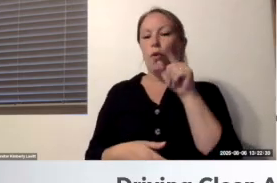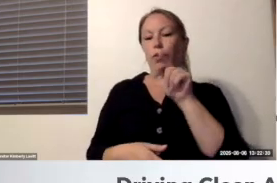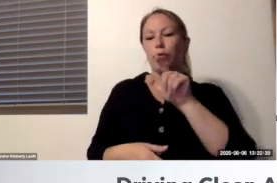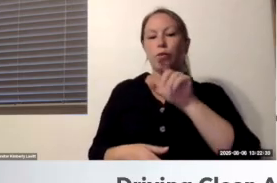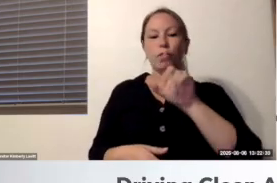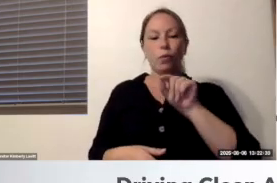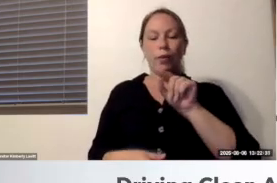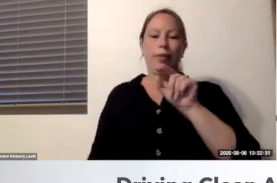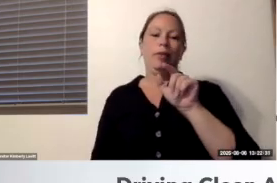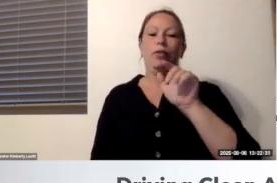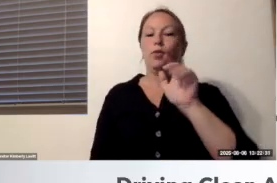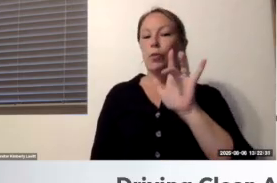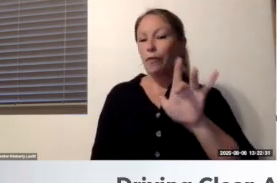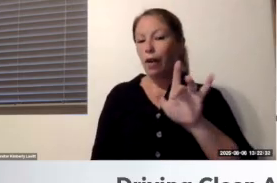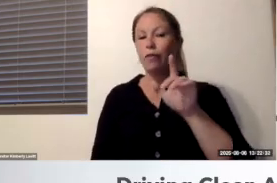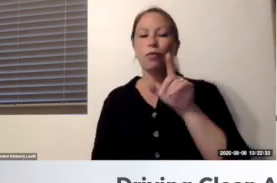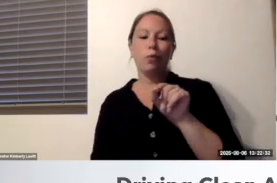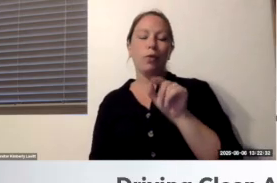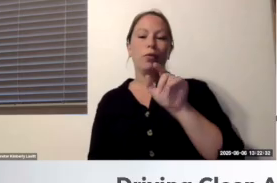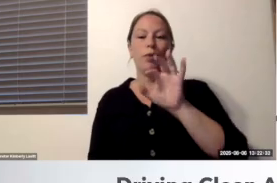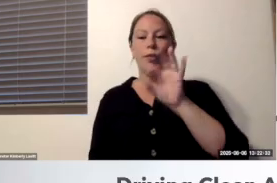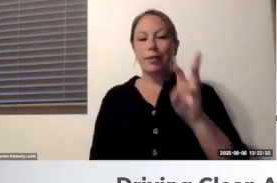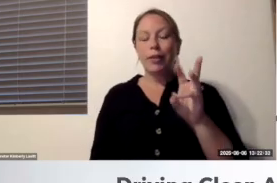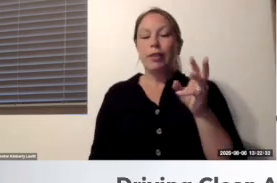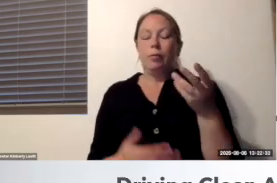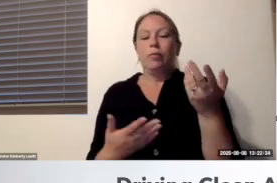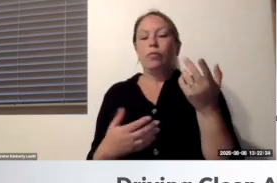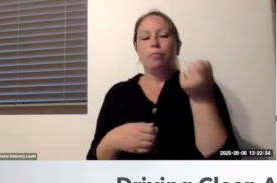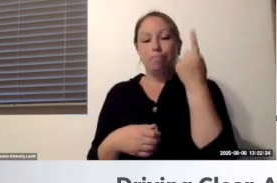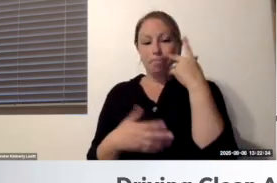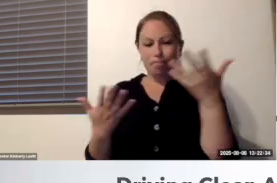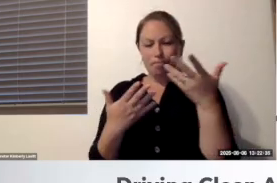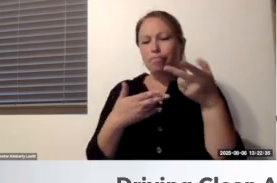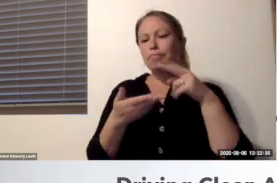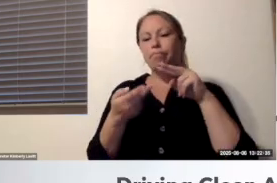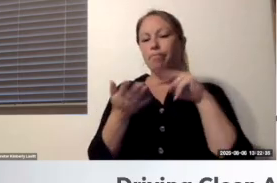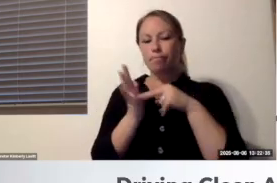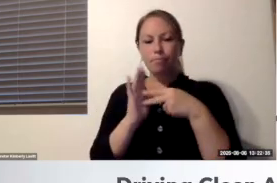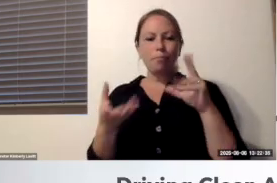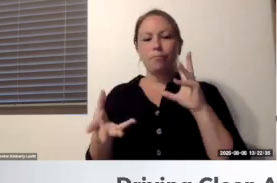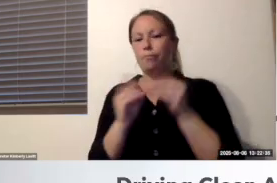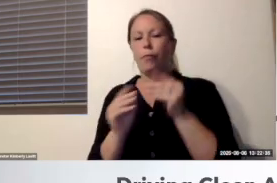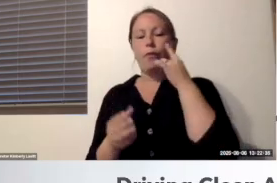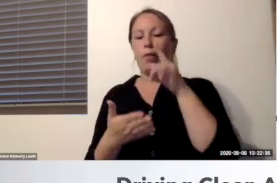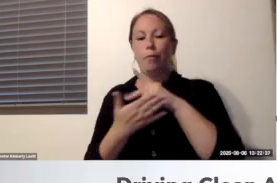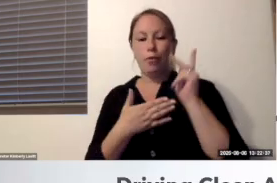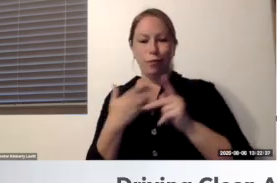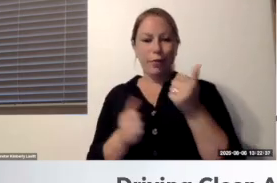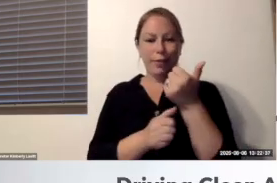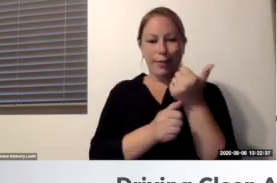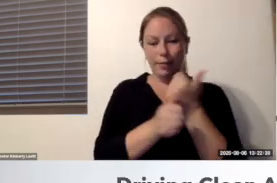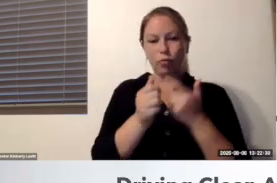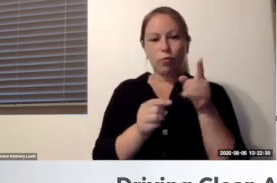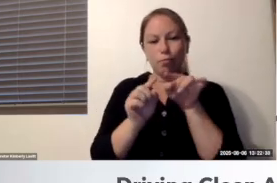2025-26 budget. I'll provide a quick refresher on what these projects are, starting with the Zero-Emission Assurance Project, or ZAP, and moving